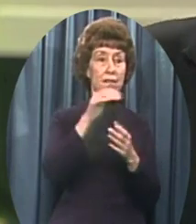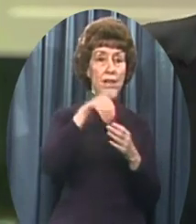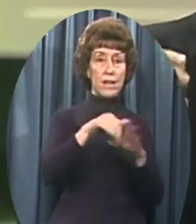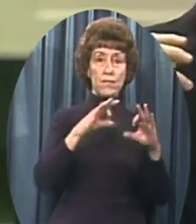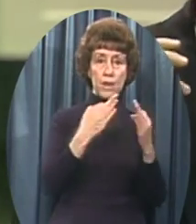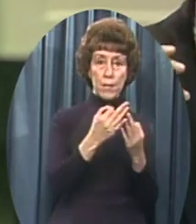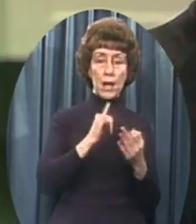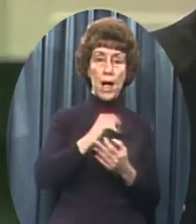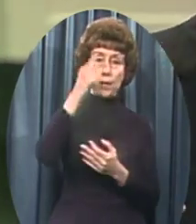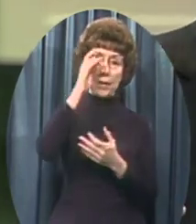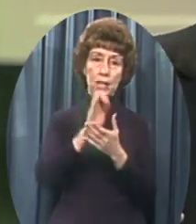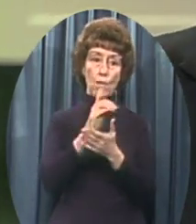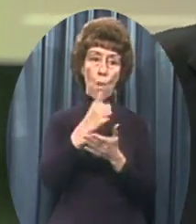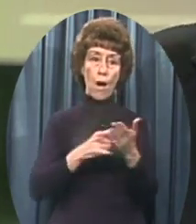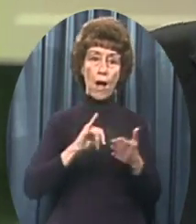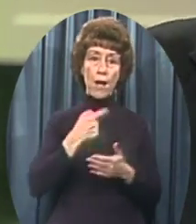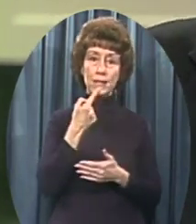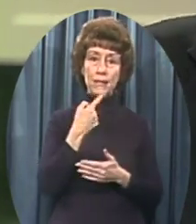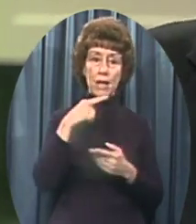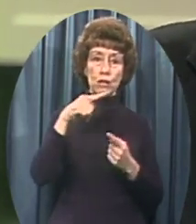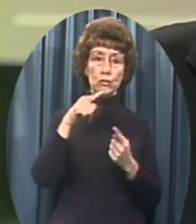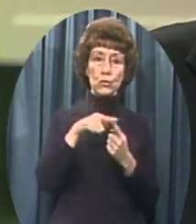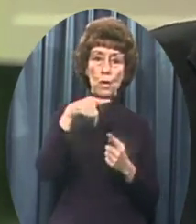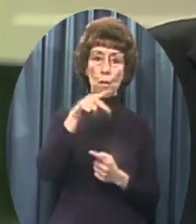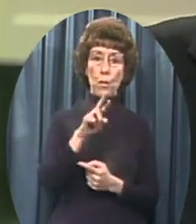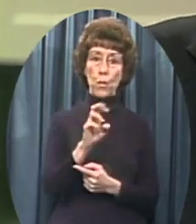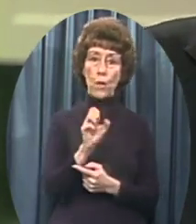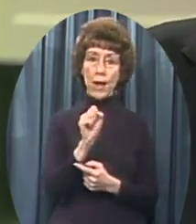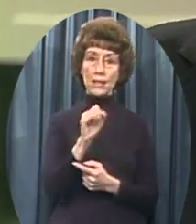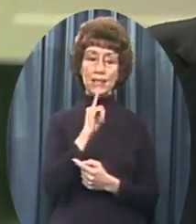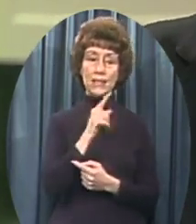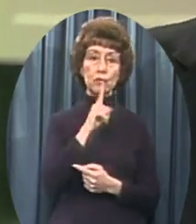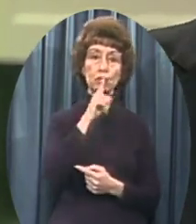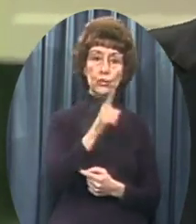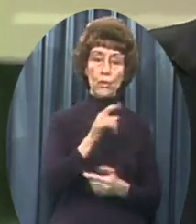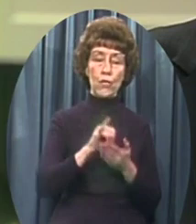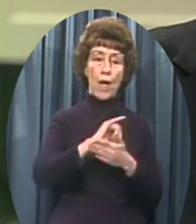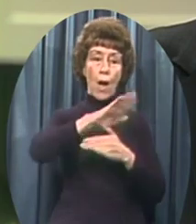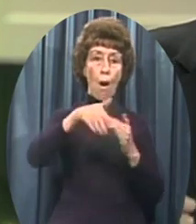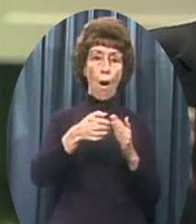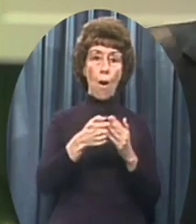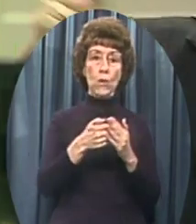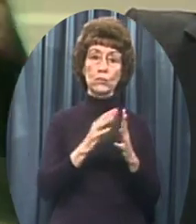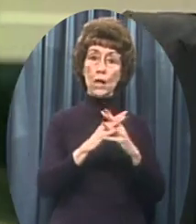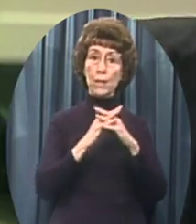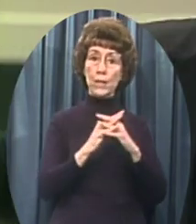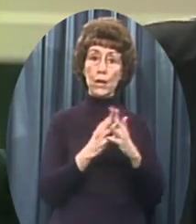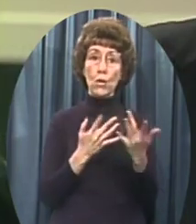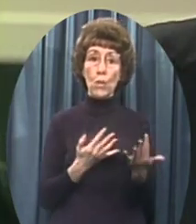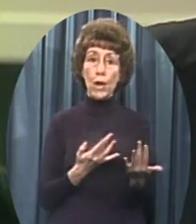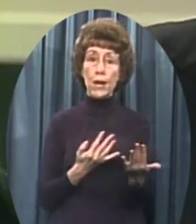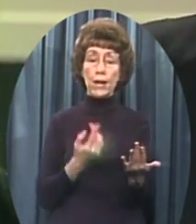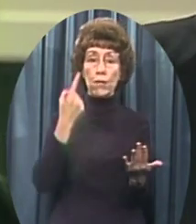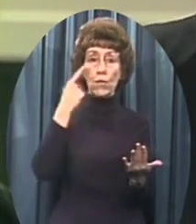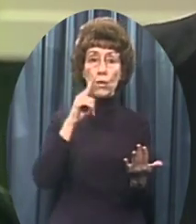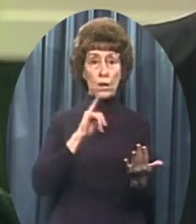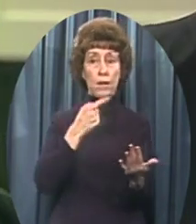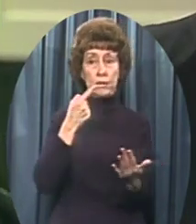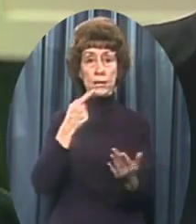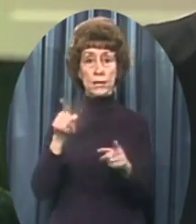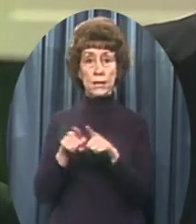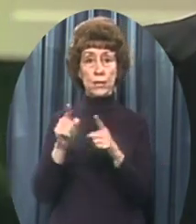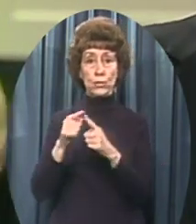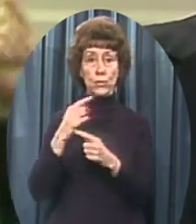saying to the press and what I've been saying on these programs is so, that all America is waiting for, and I say this to my preacher friends everywhere, like